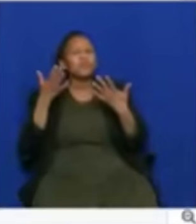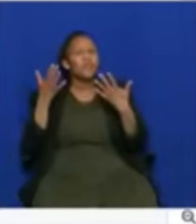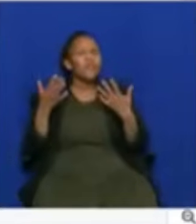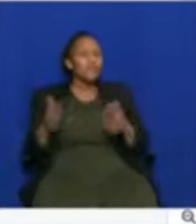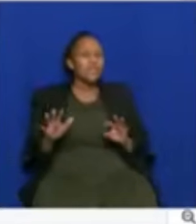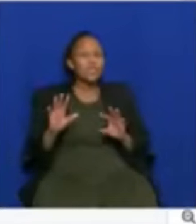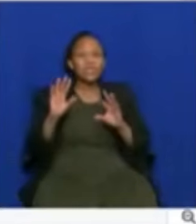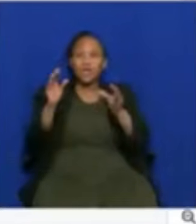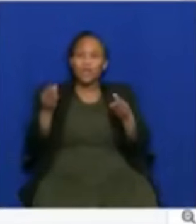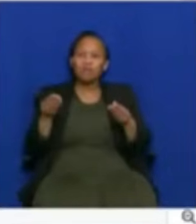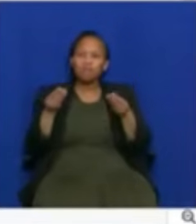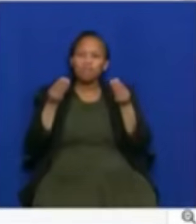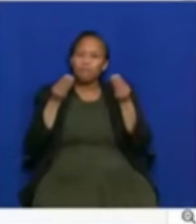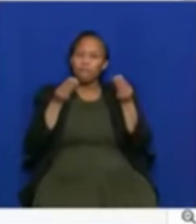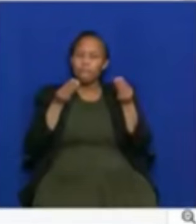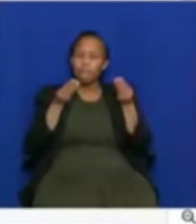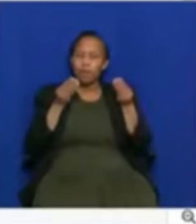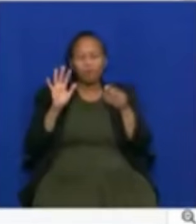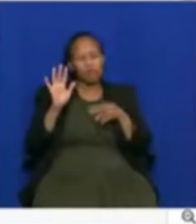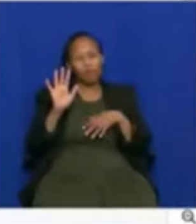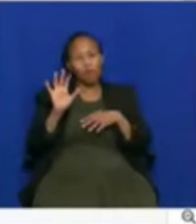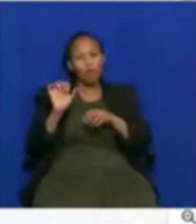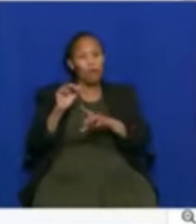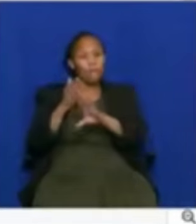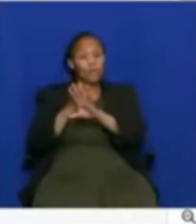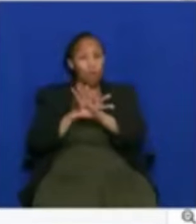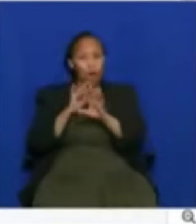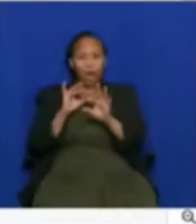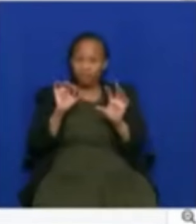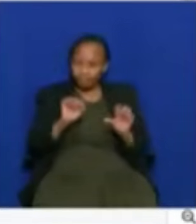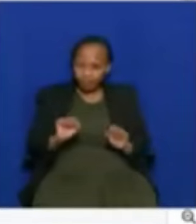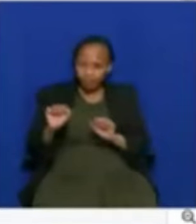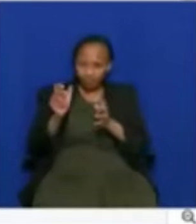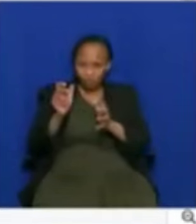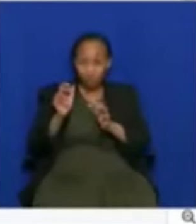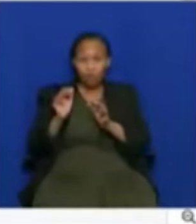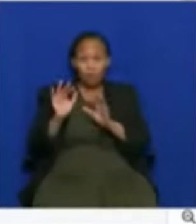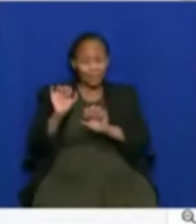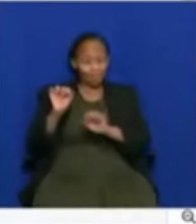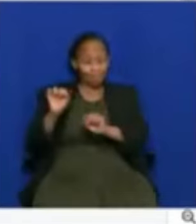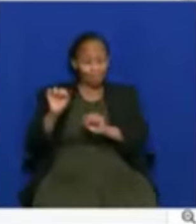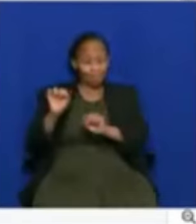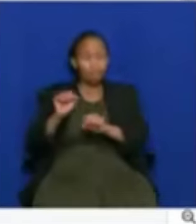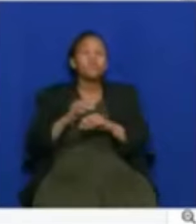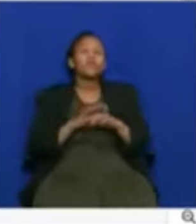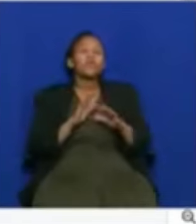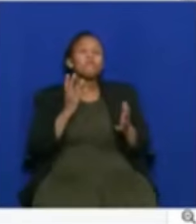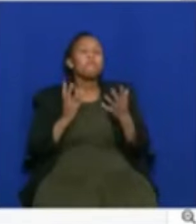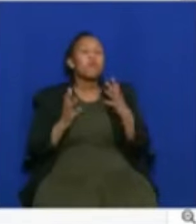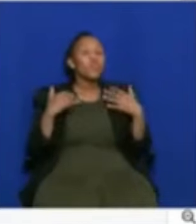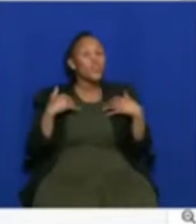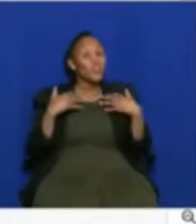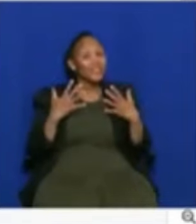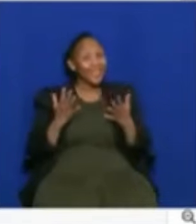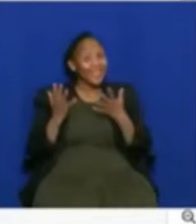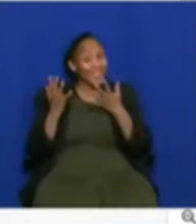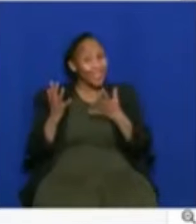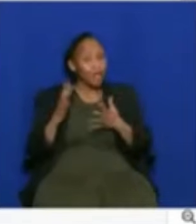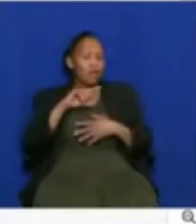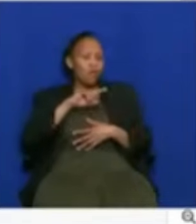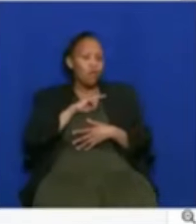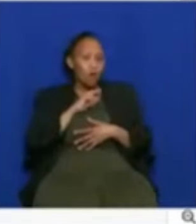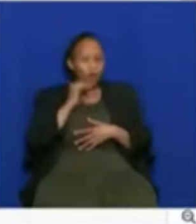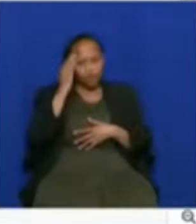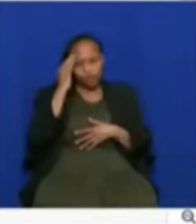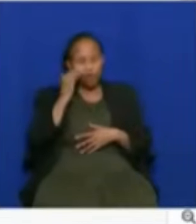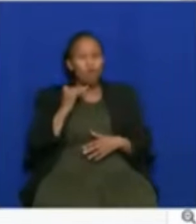or before I say that, maybe you start where you started because you know what the processes are. I would have thought, but